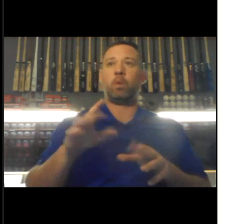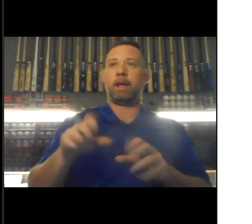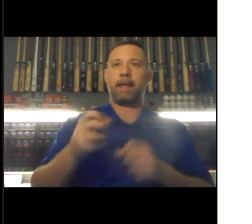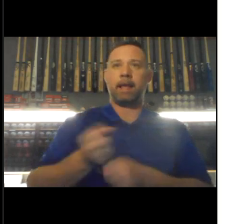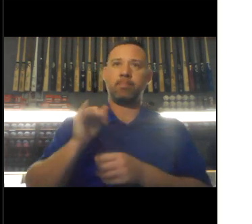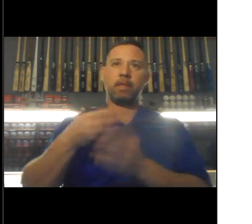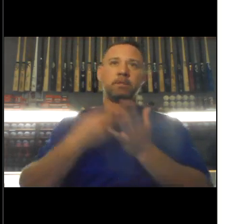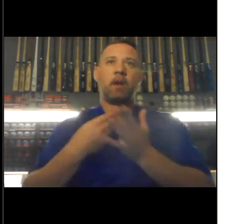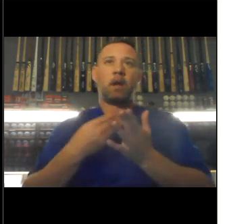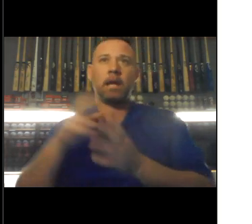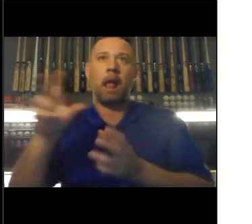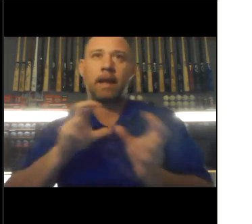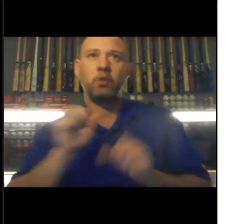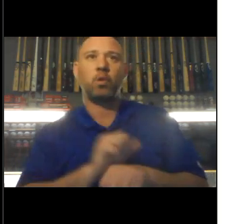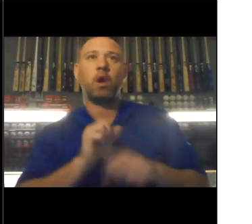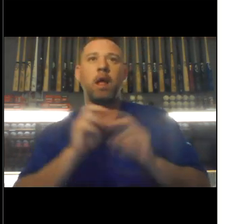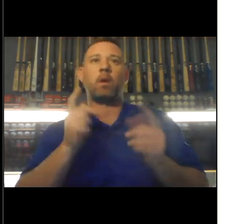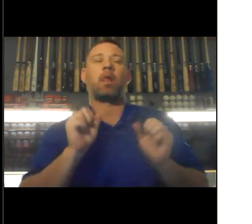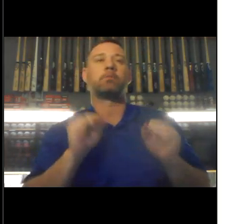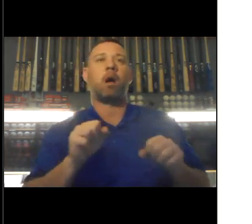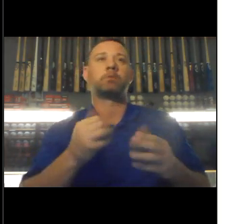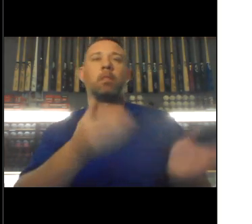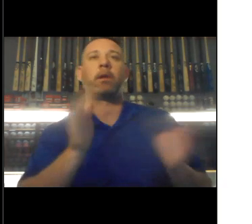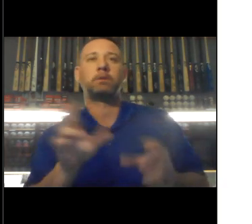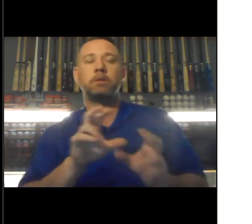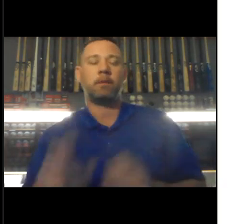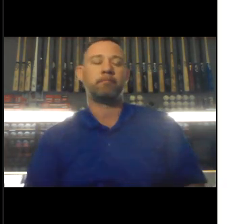work as quickly as possible. Next slide, please.